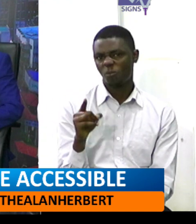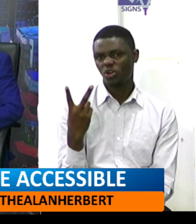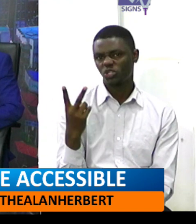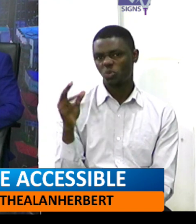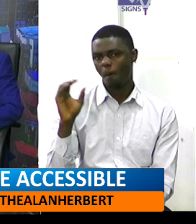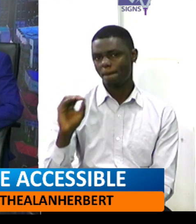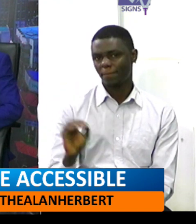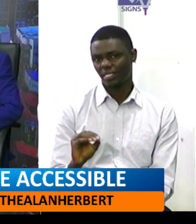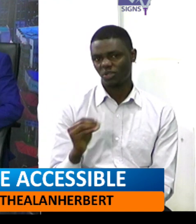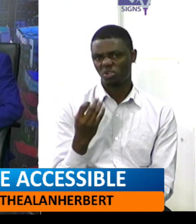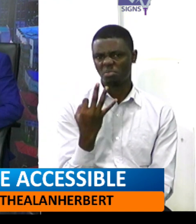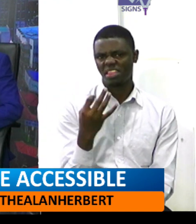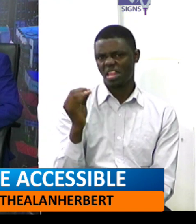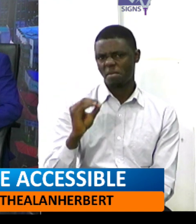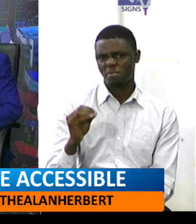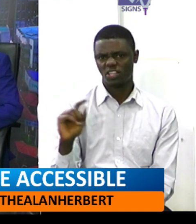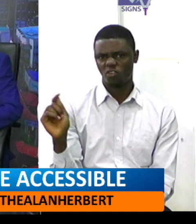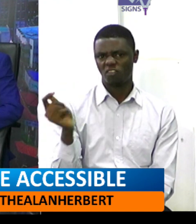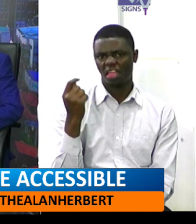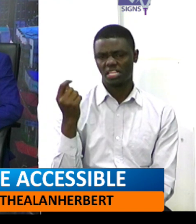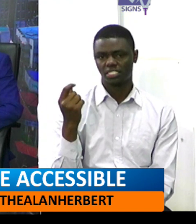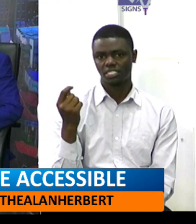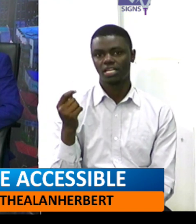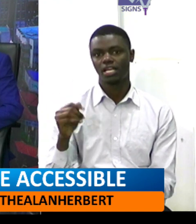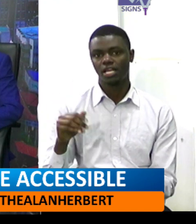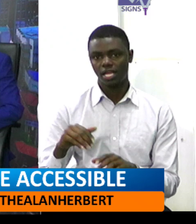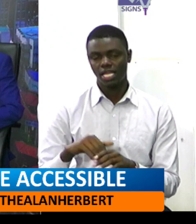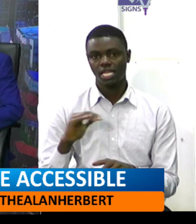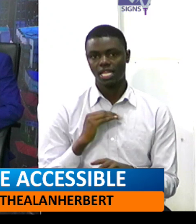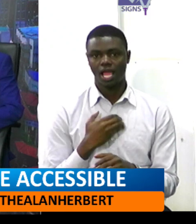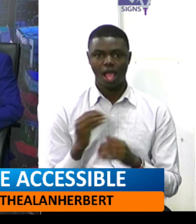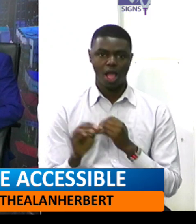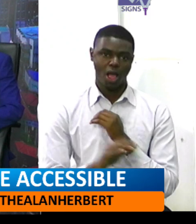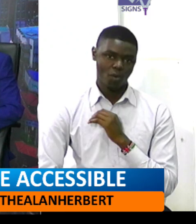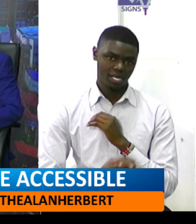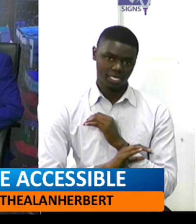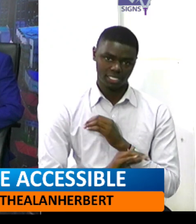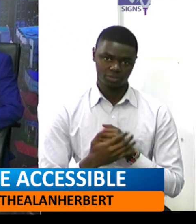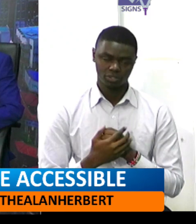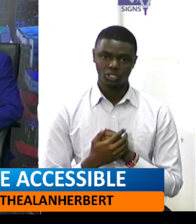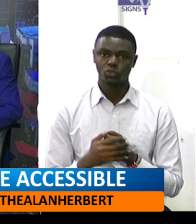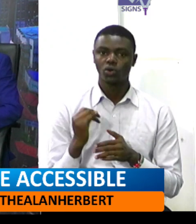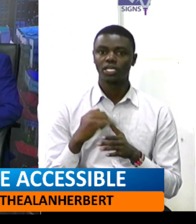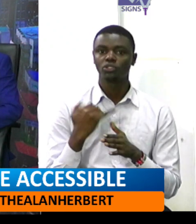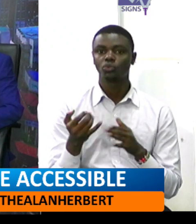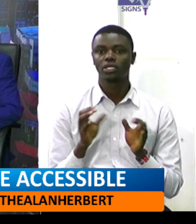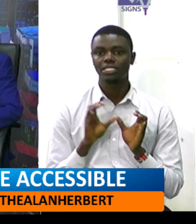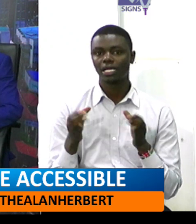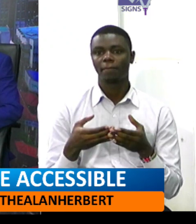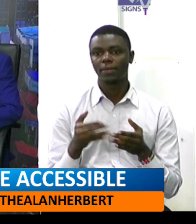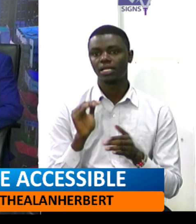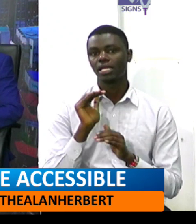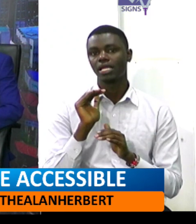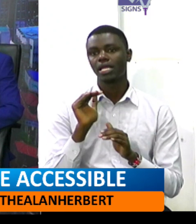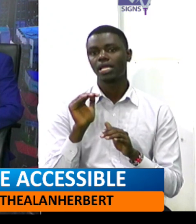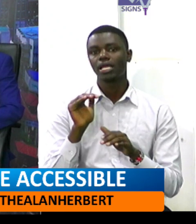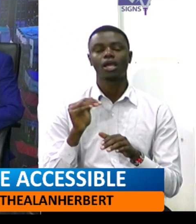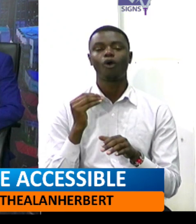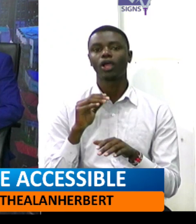or 3% of Kenyans in the Republic. Yes. So what insurance companies call penetration.